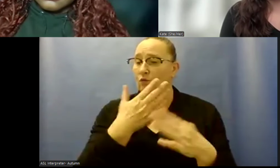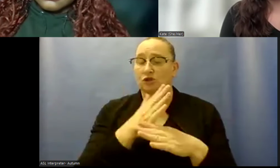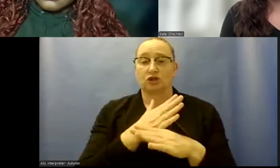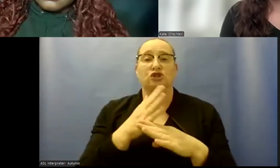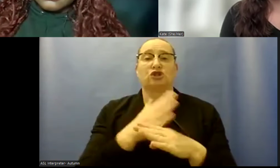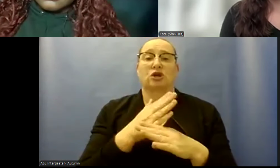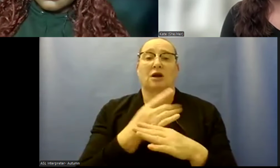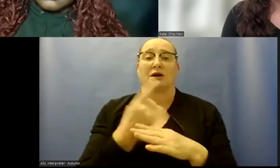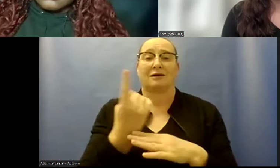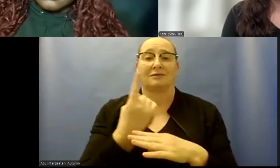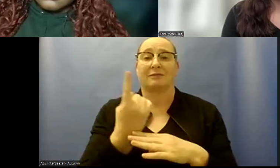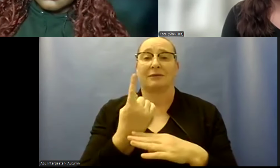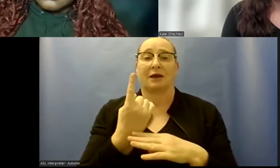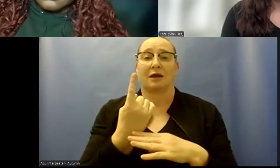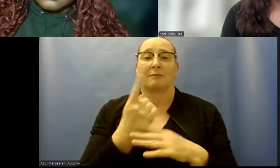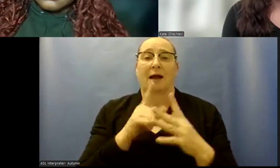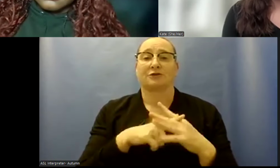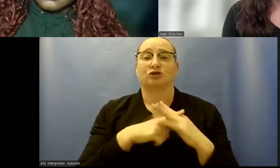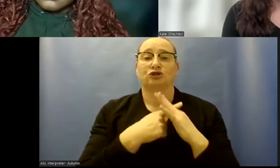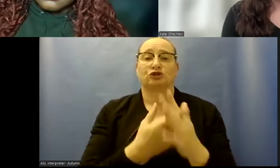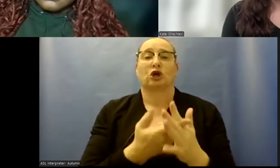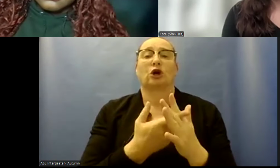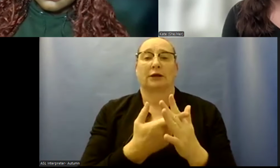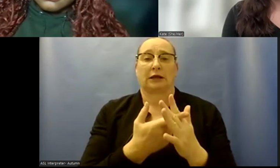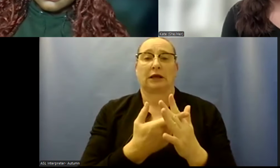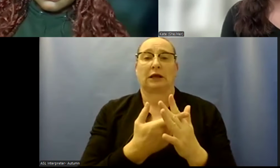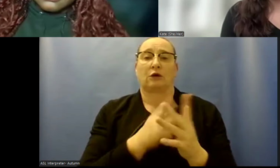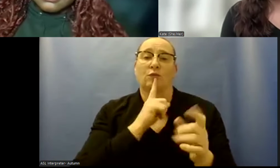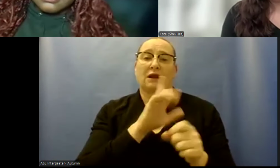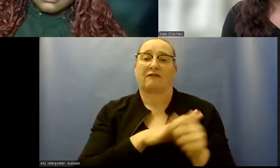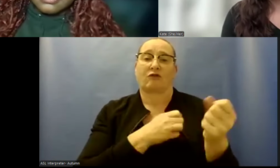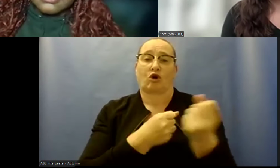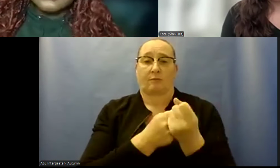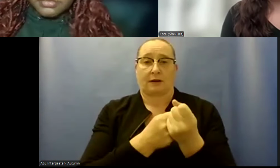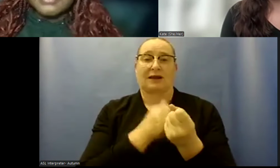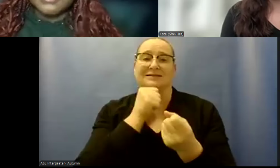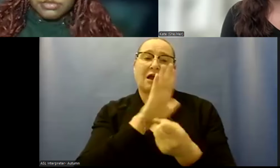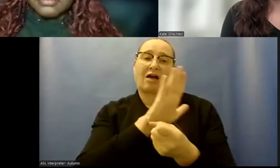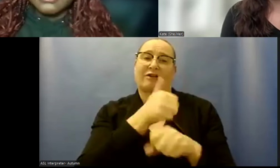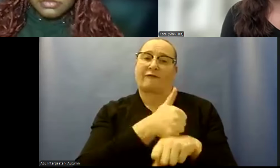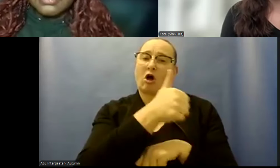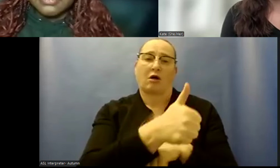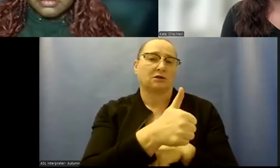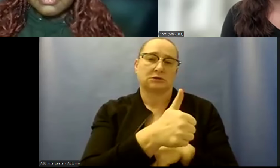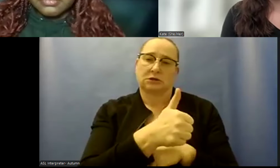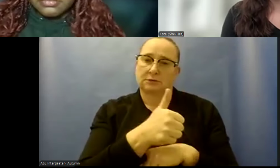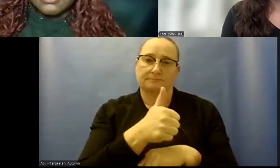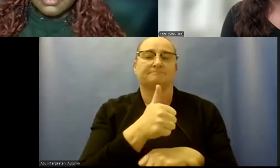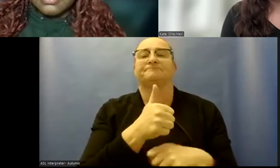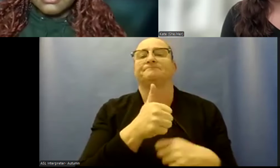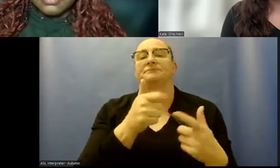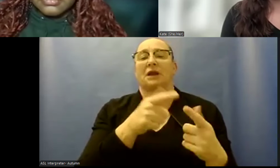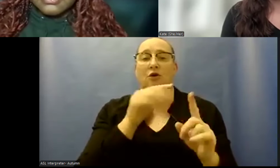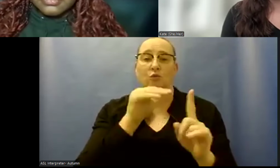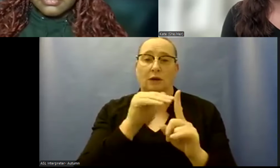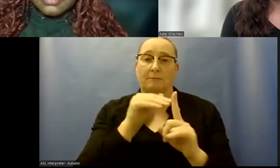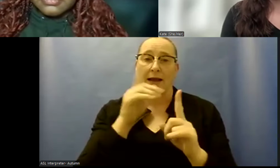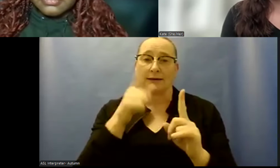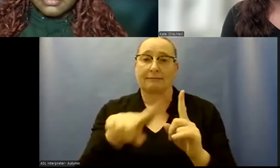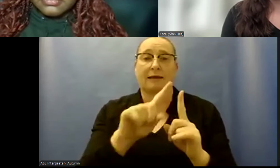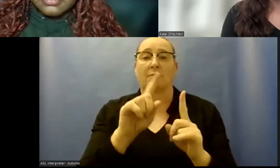same thing is just by reaffirming that it's not their fault and, reminding them